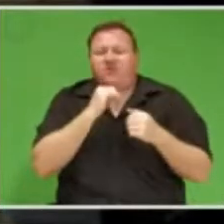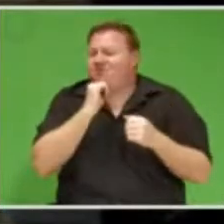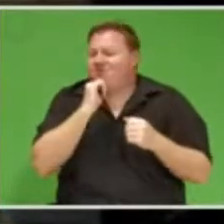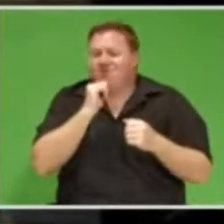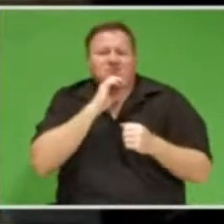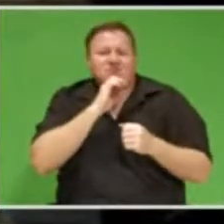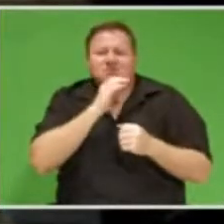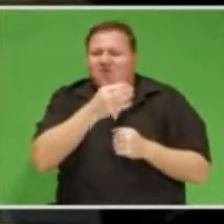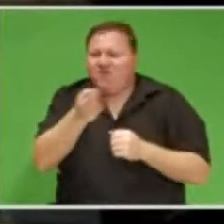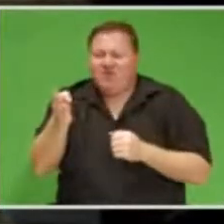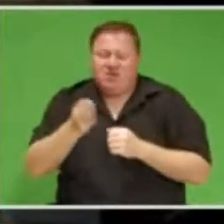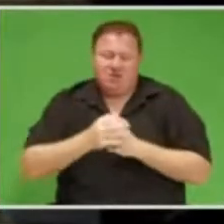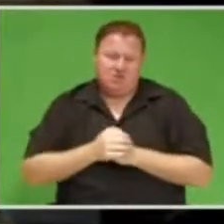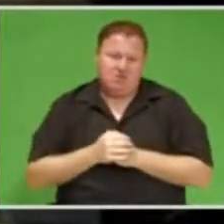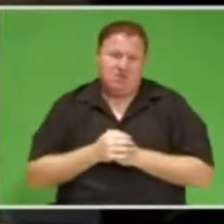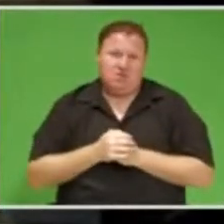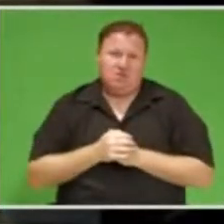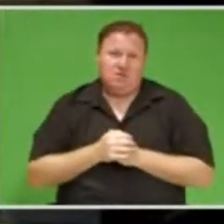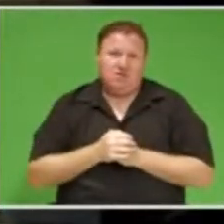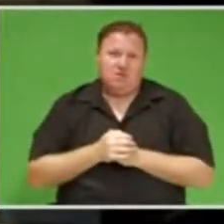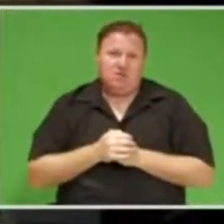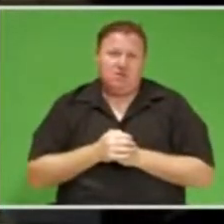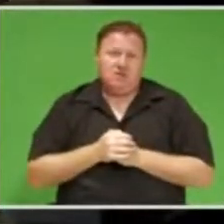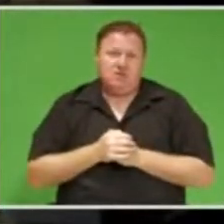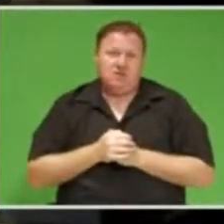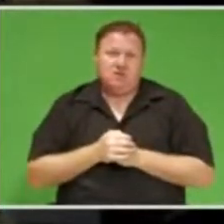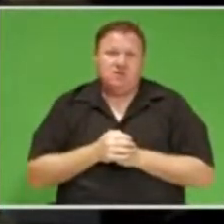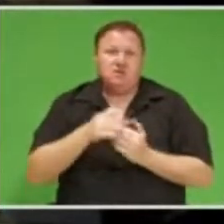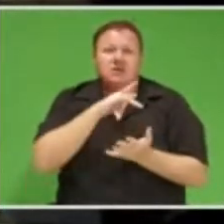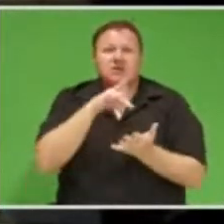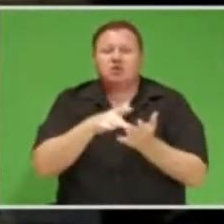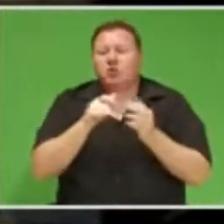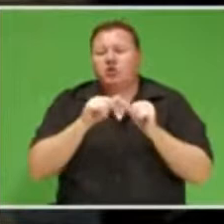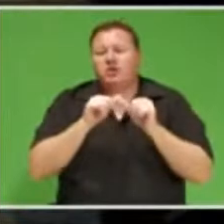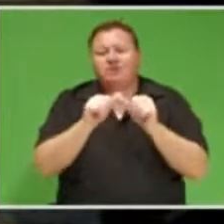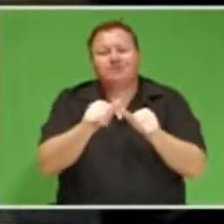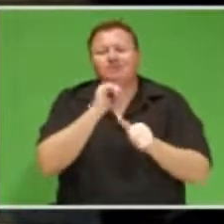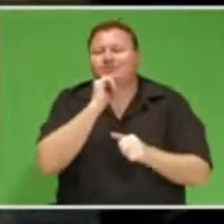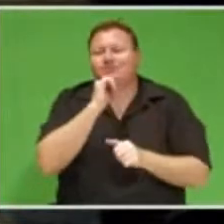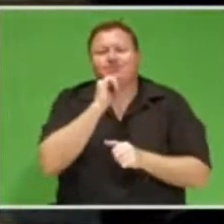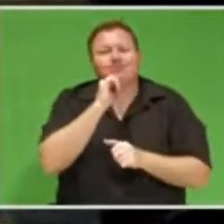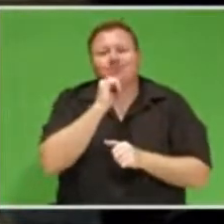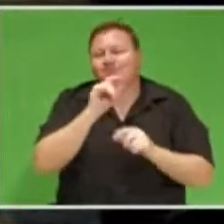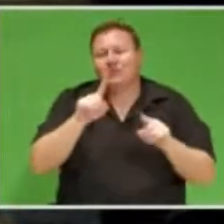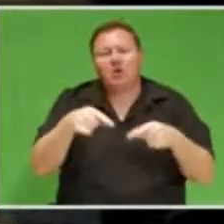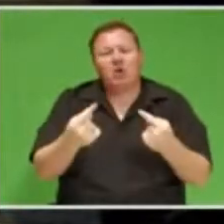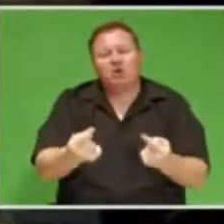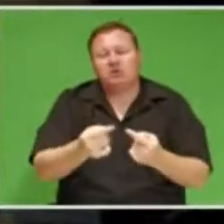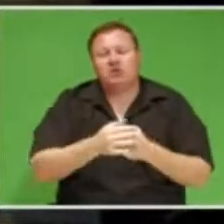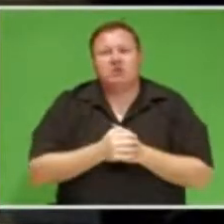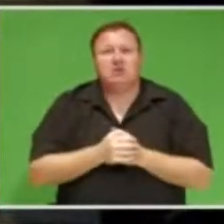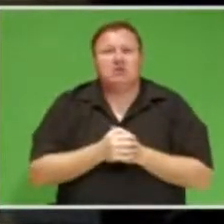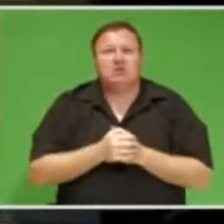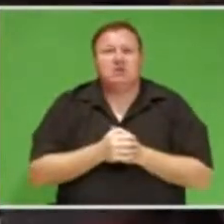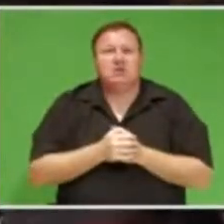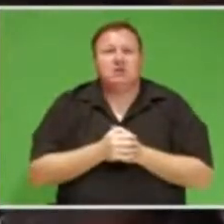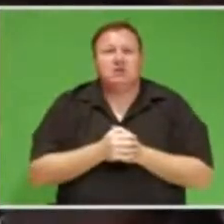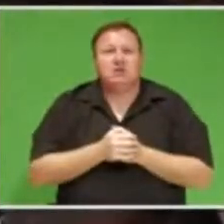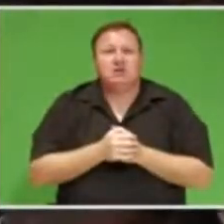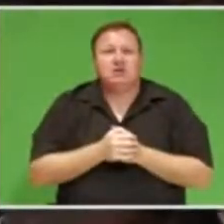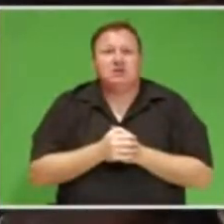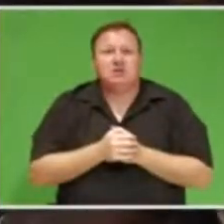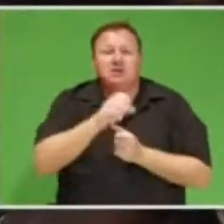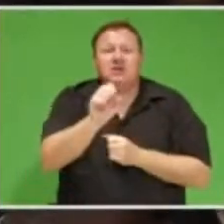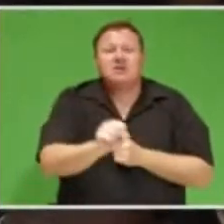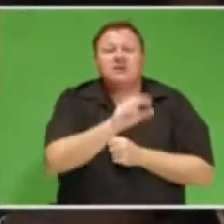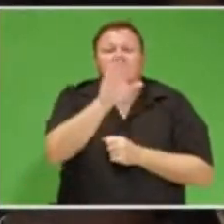their families. This situation cannot continue and must not continue. We are strengthening the South African